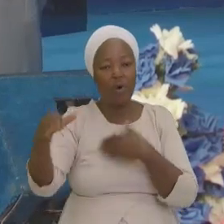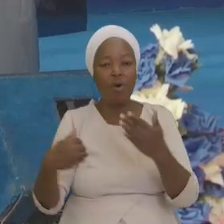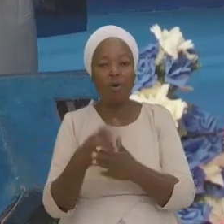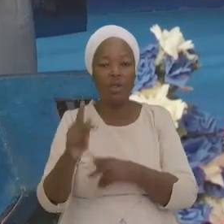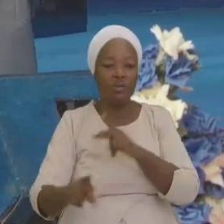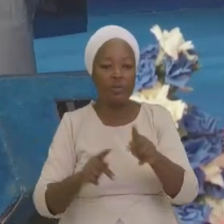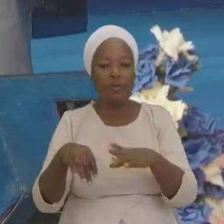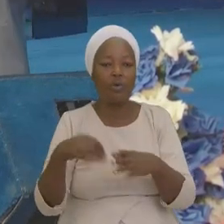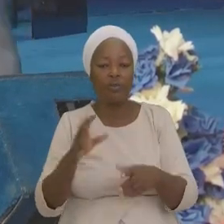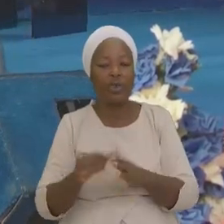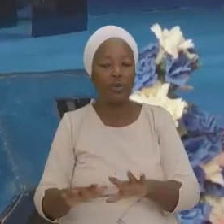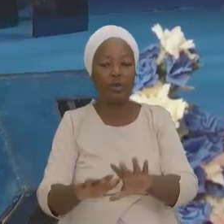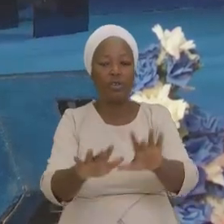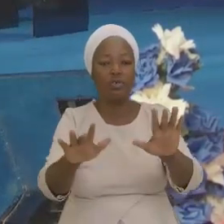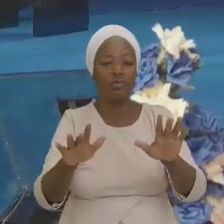the congregation.